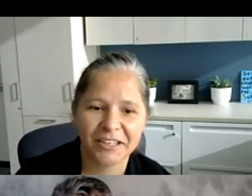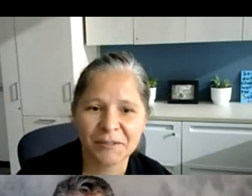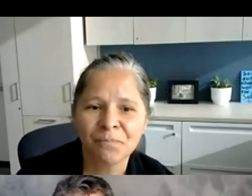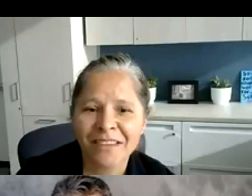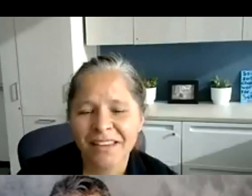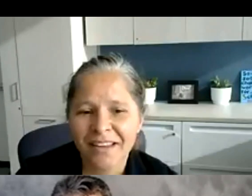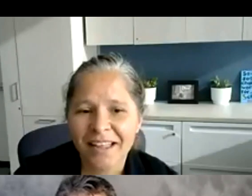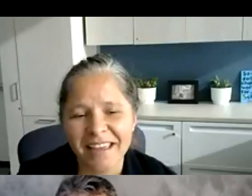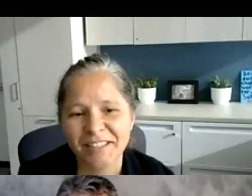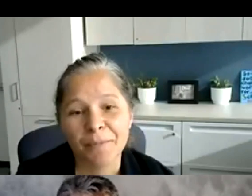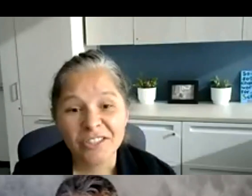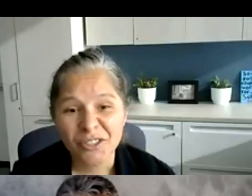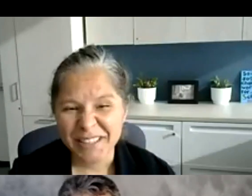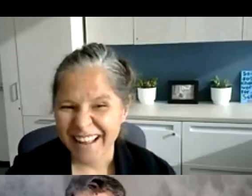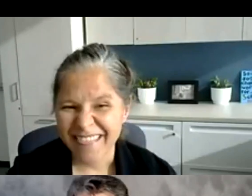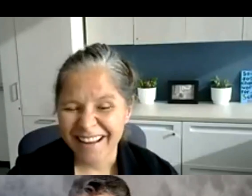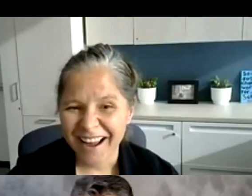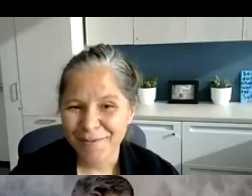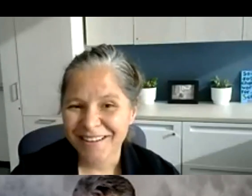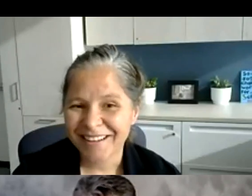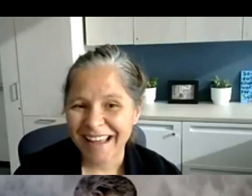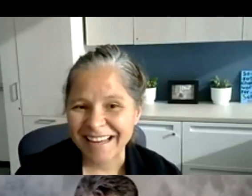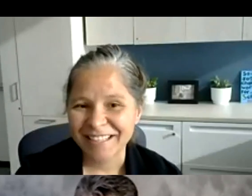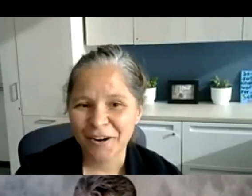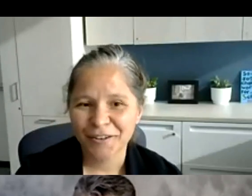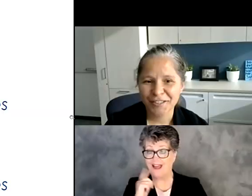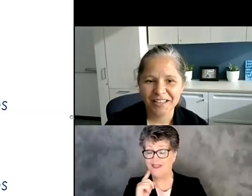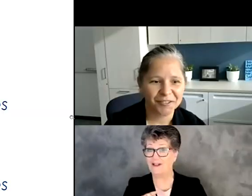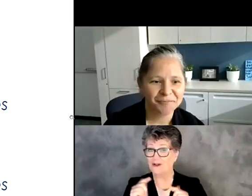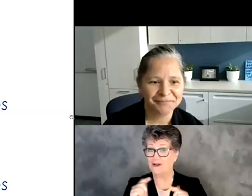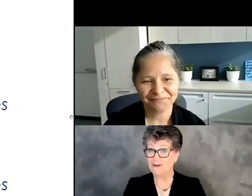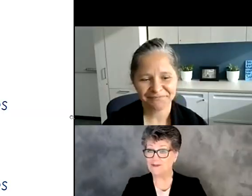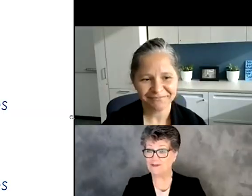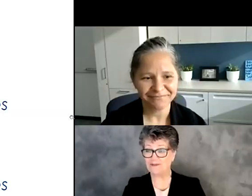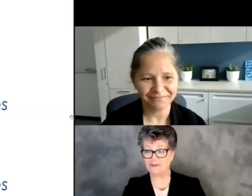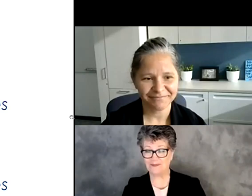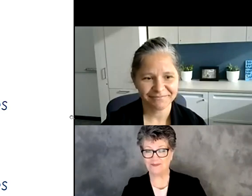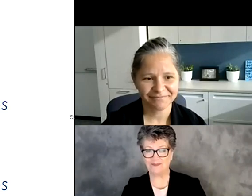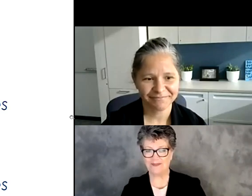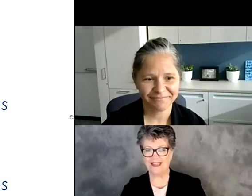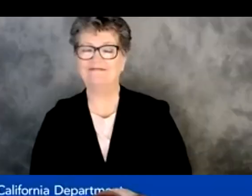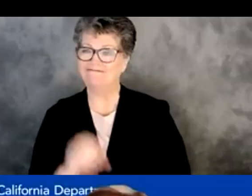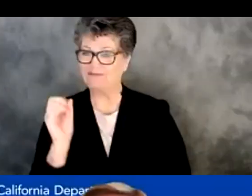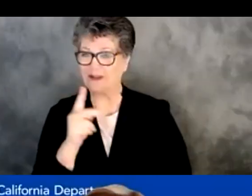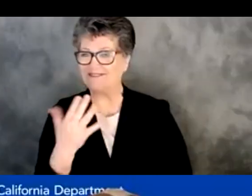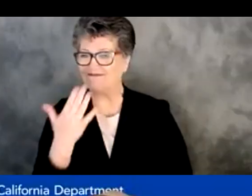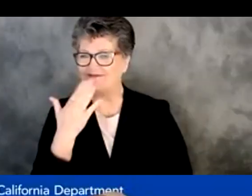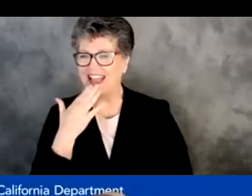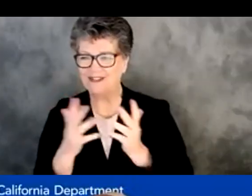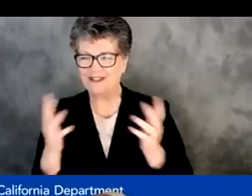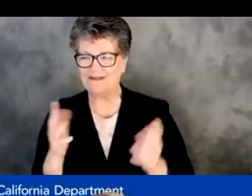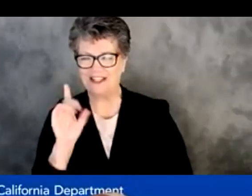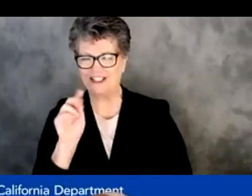upcoming years. Thanks so much. Susan, I think I will hand it over to you. All right, thank you so